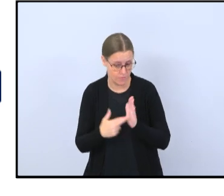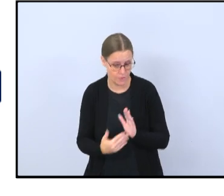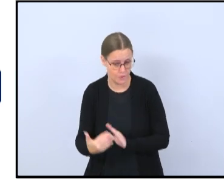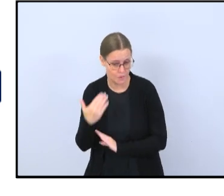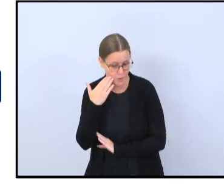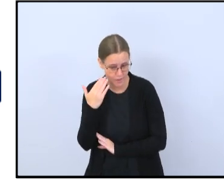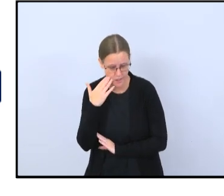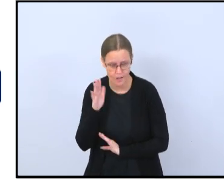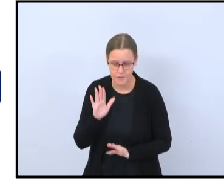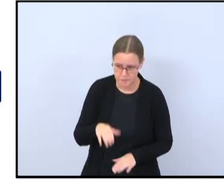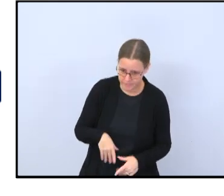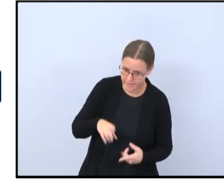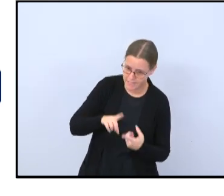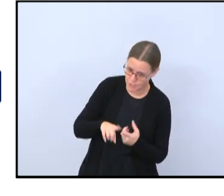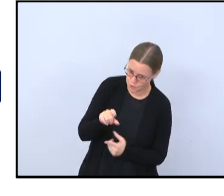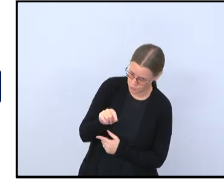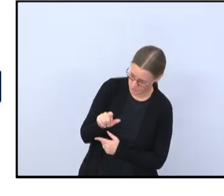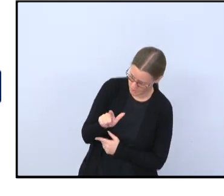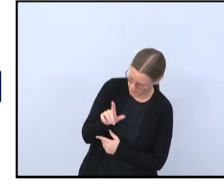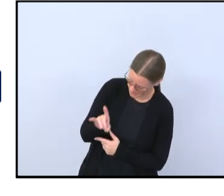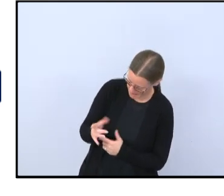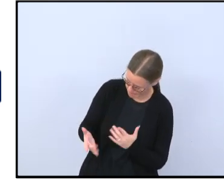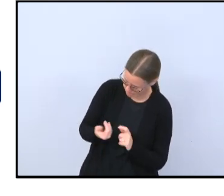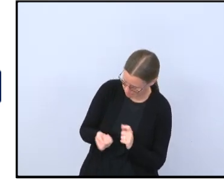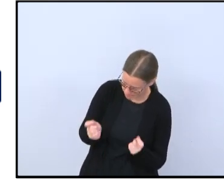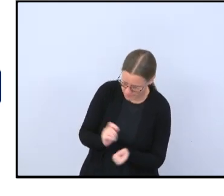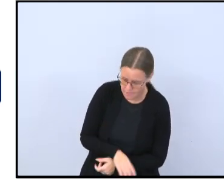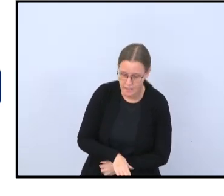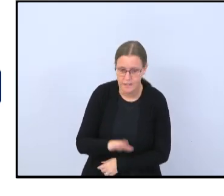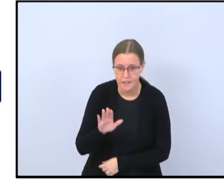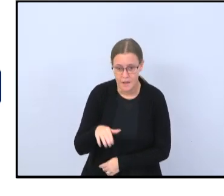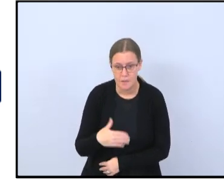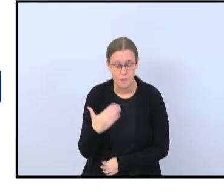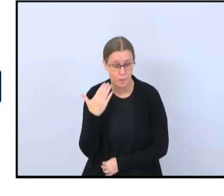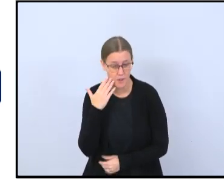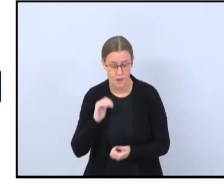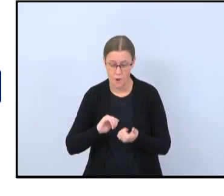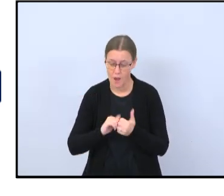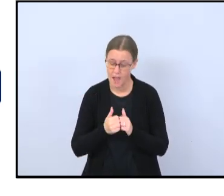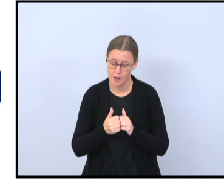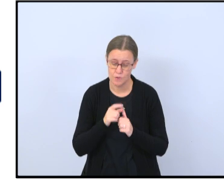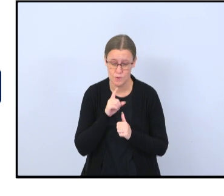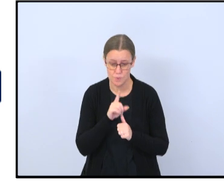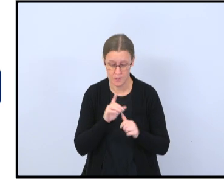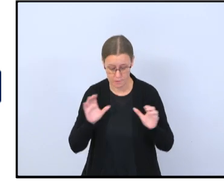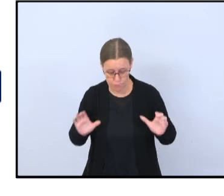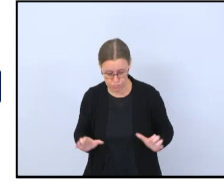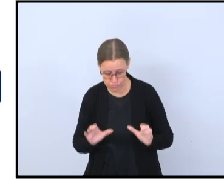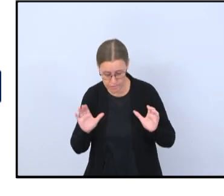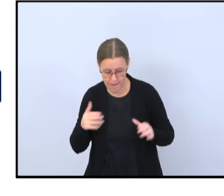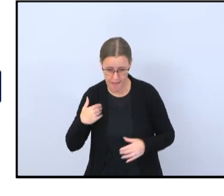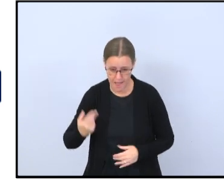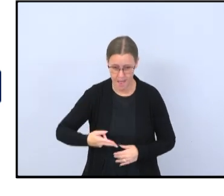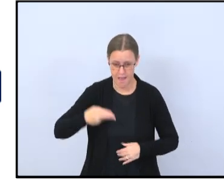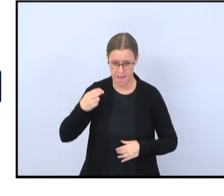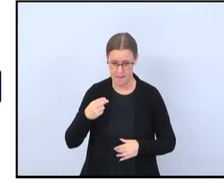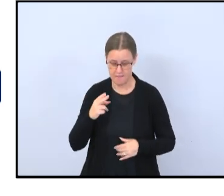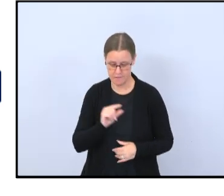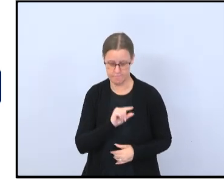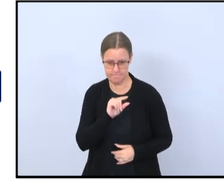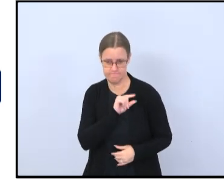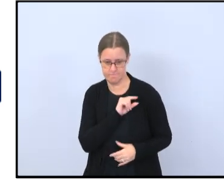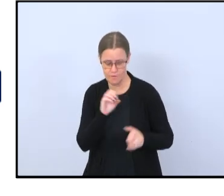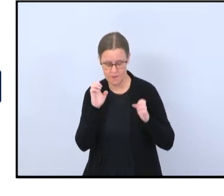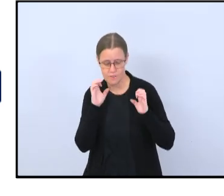until 2028, we know what work needs to be done to ensure that the high quality of education in Waco ISD is reflected in our